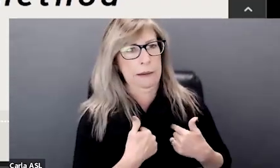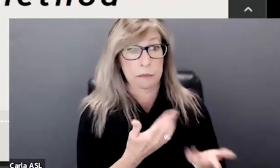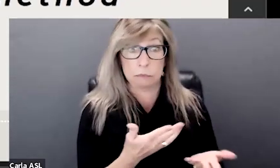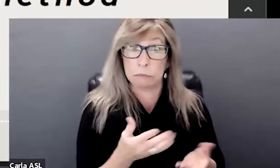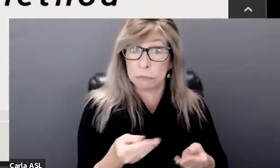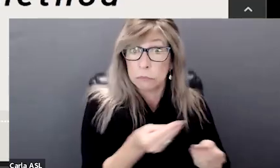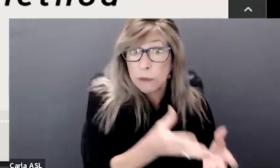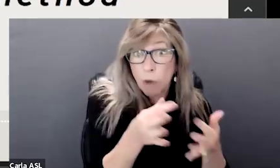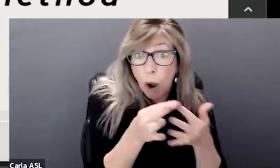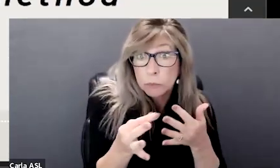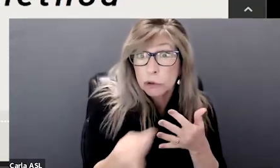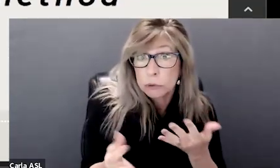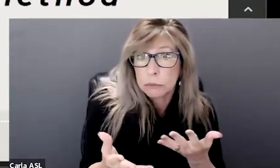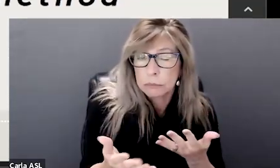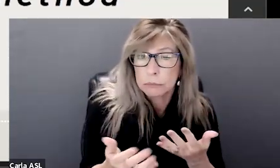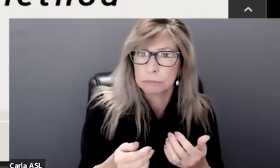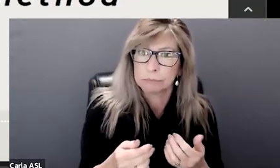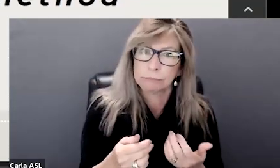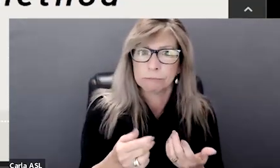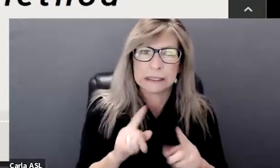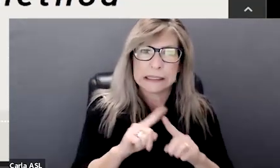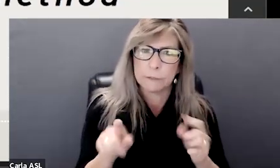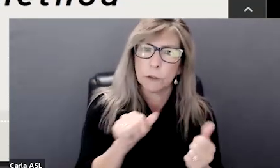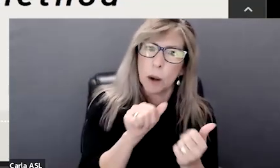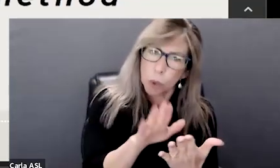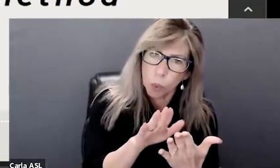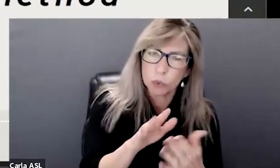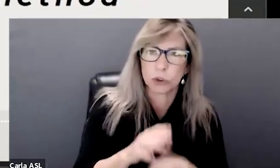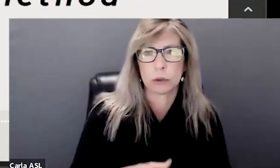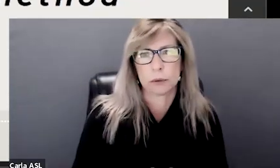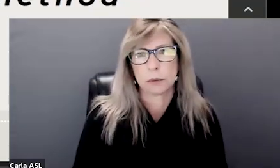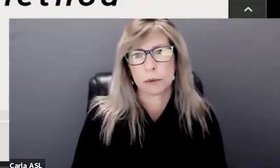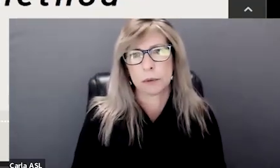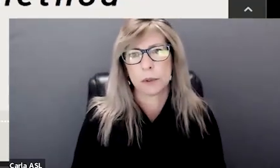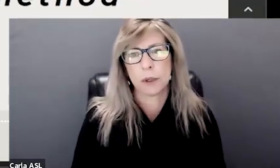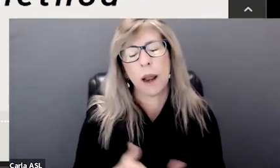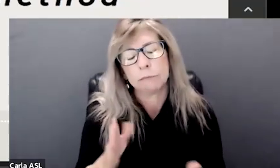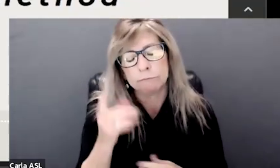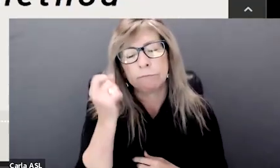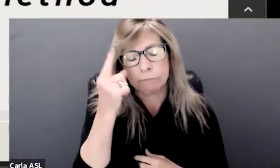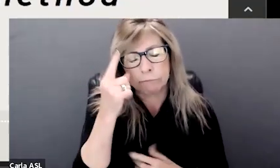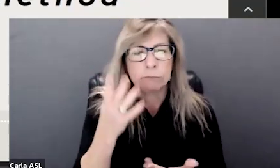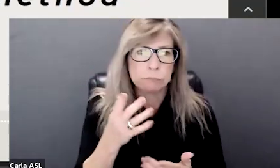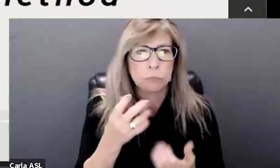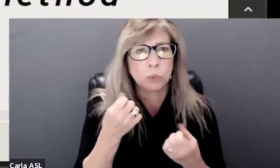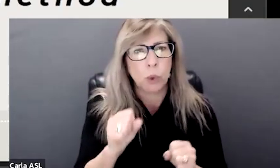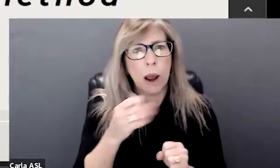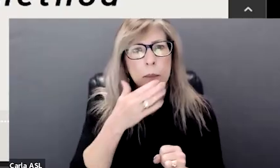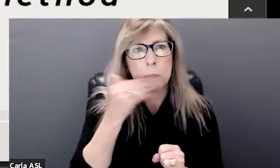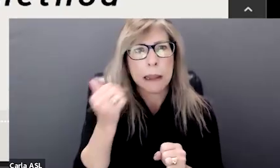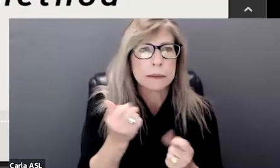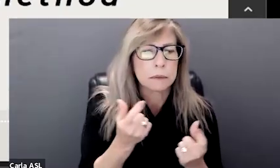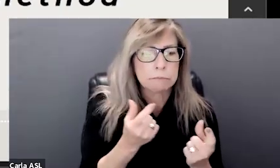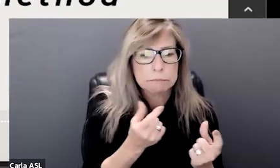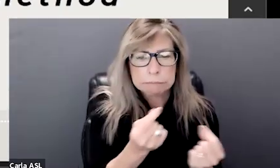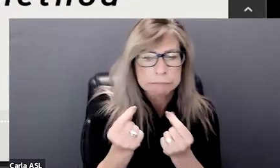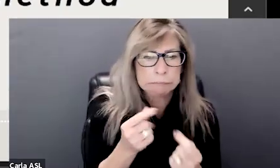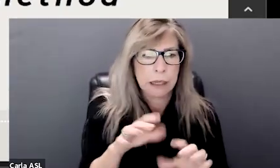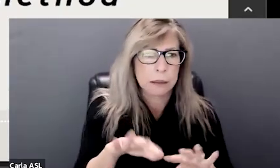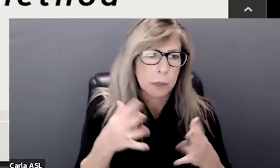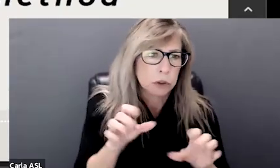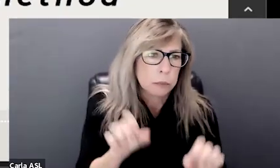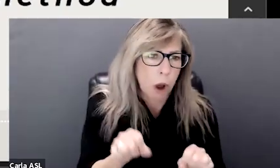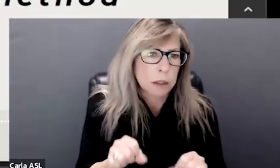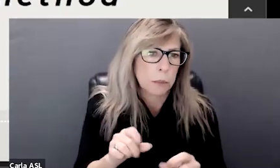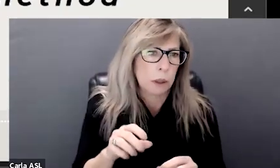So there's many different ideas, and I know that we're trying to be as practical as possible in a very condensed amount of time here, but